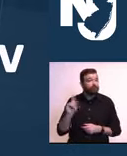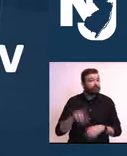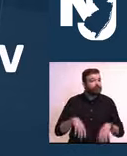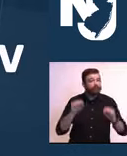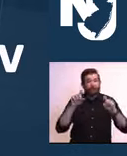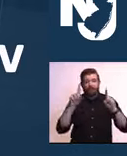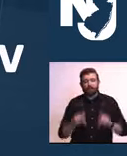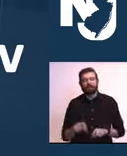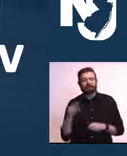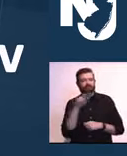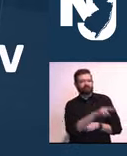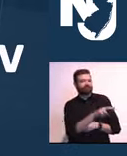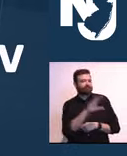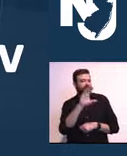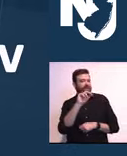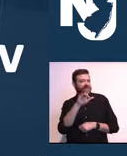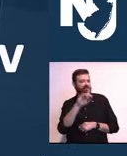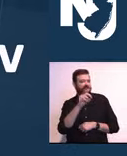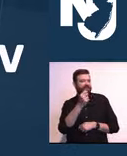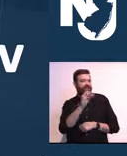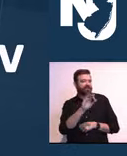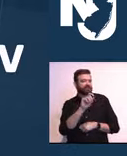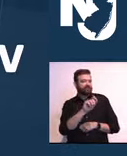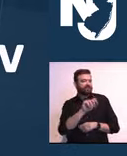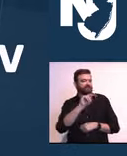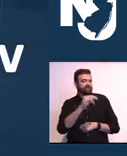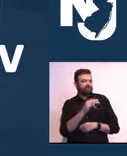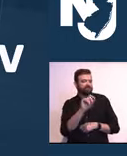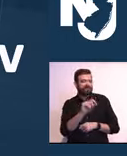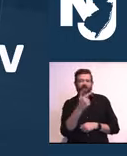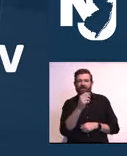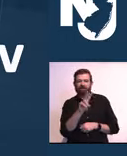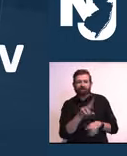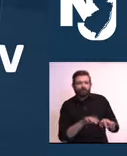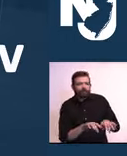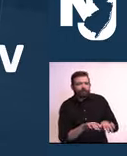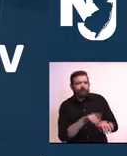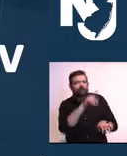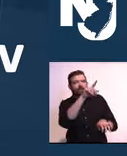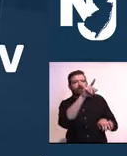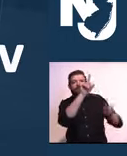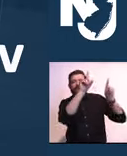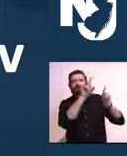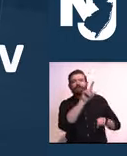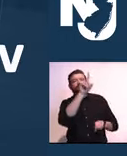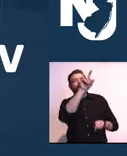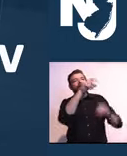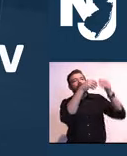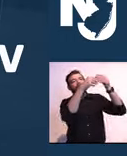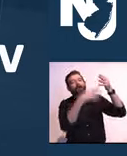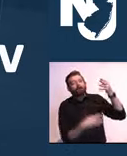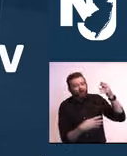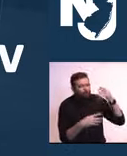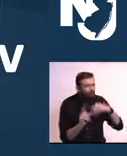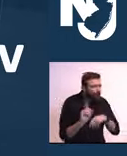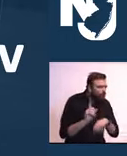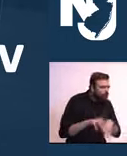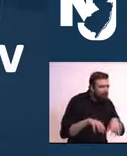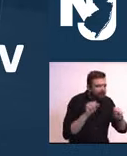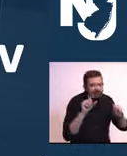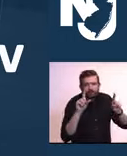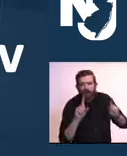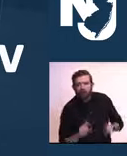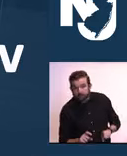to the main website, covid19.nj.gov, and click the link at the top for testing. Pat and Judy and I were